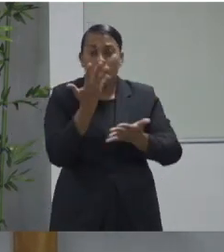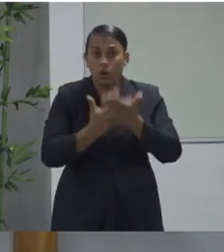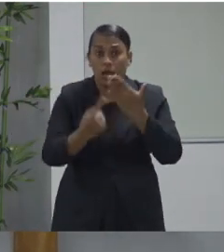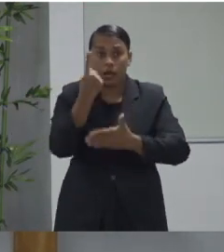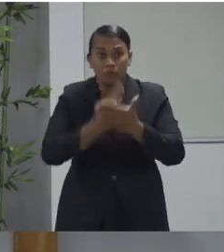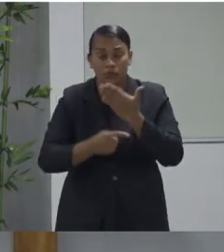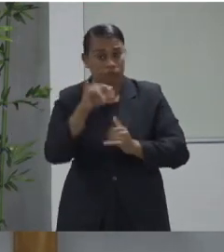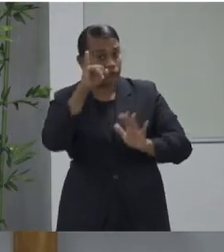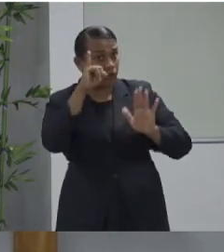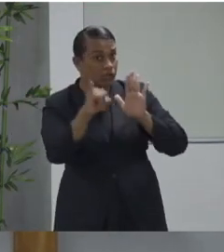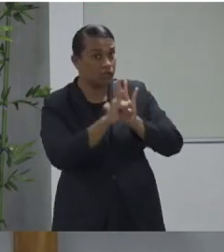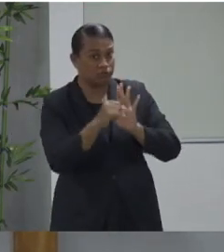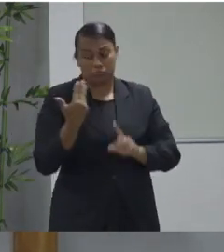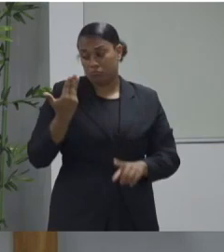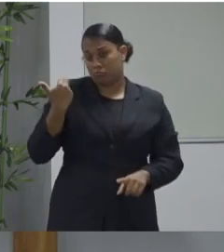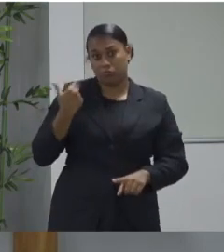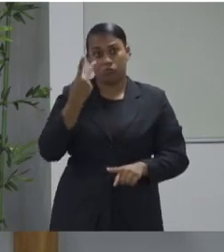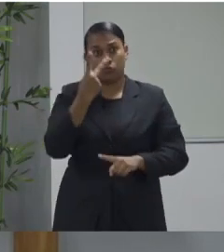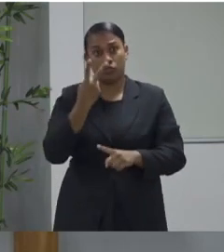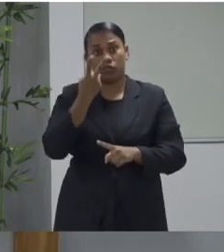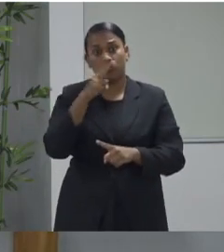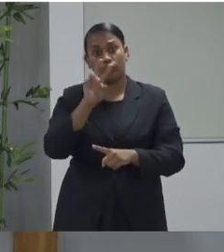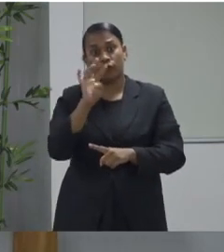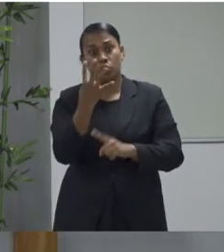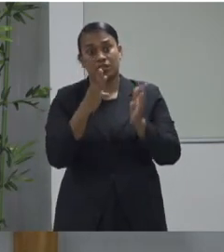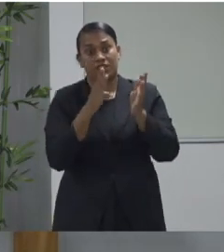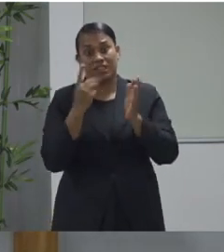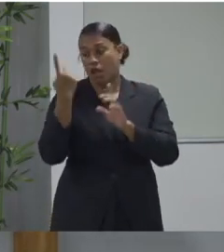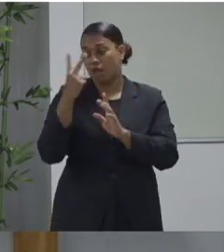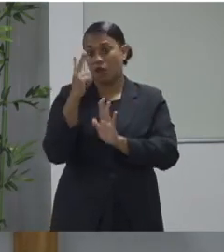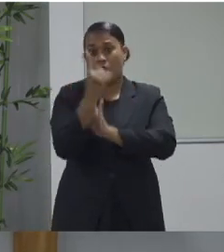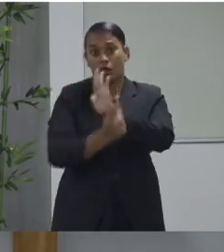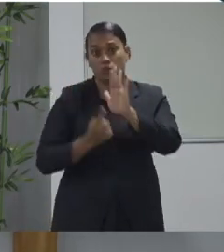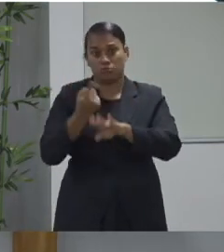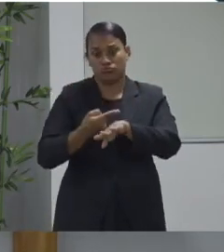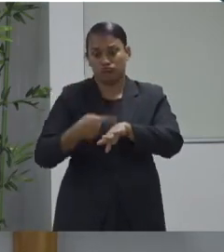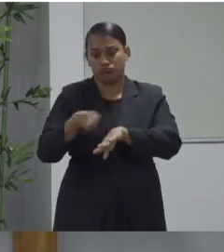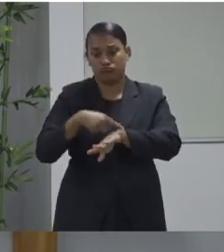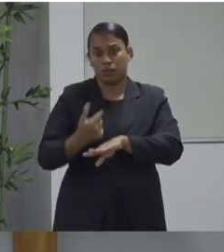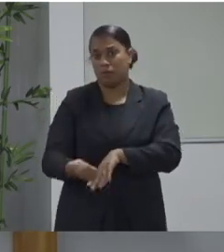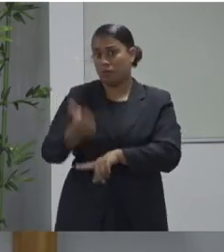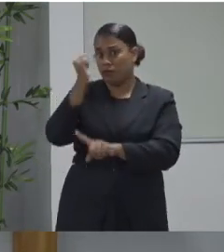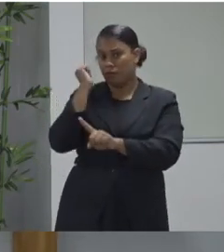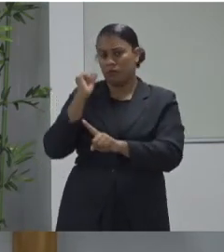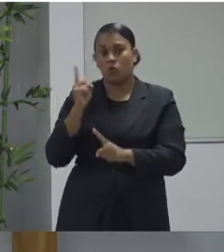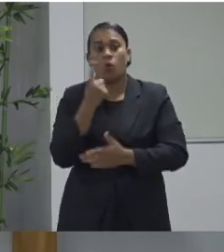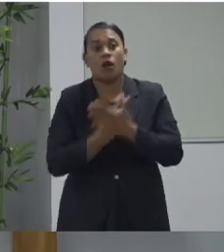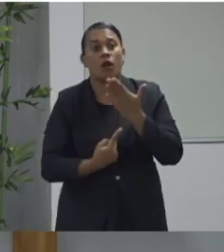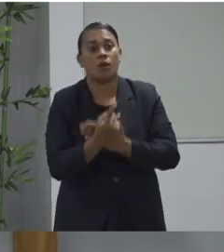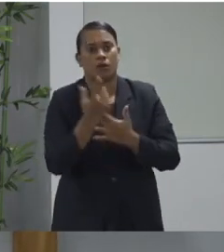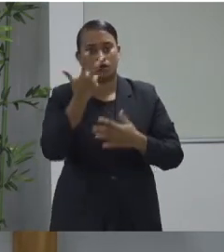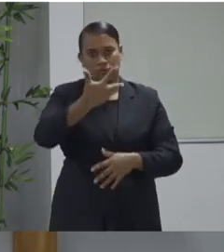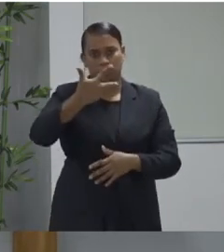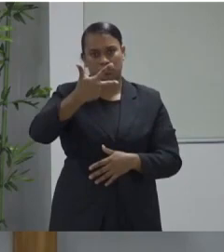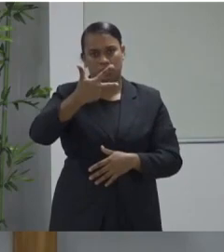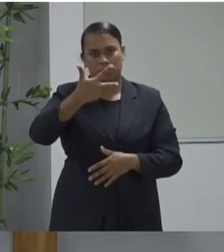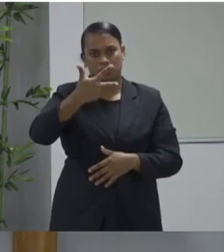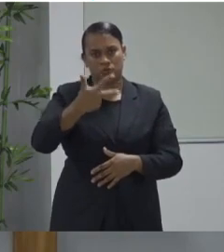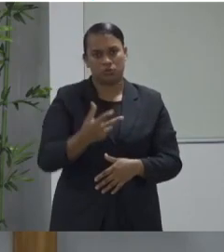have identified in the last 24 hours. Our case number 8 is a 39-year-old